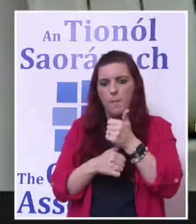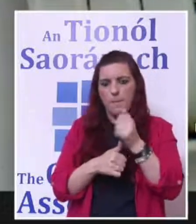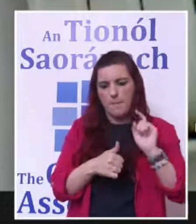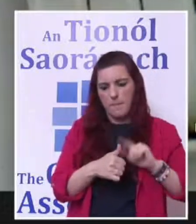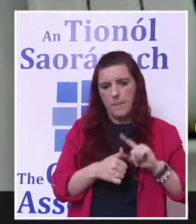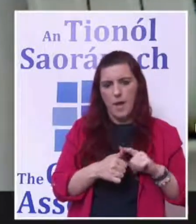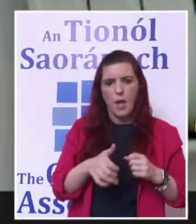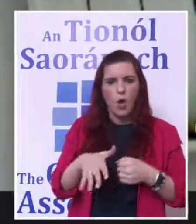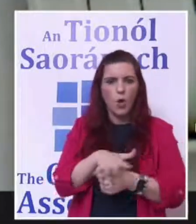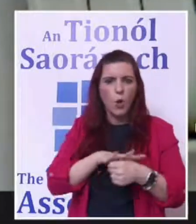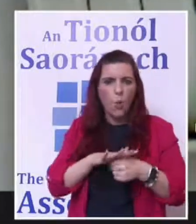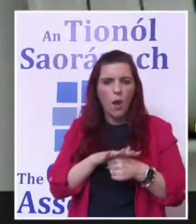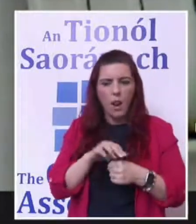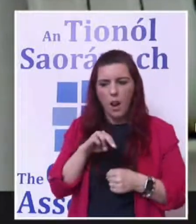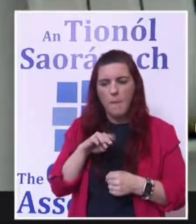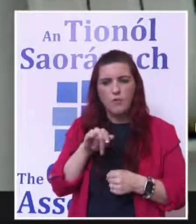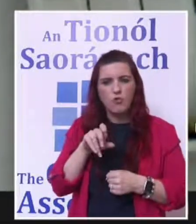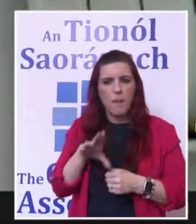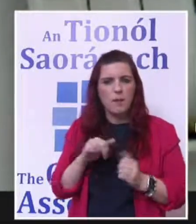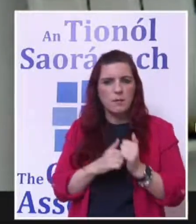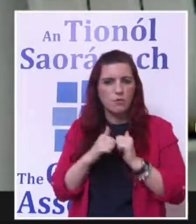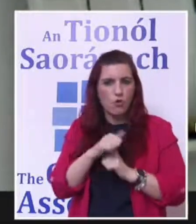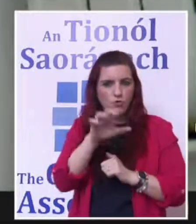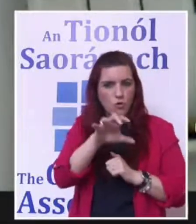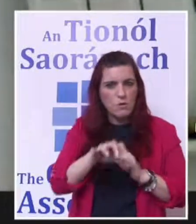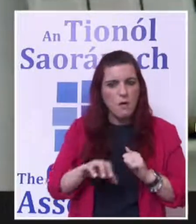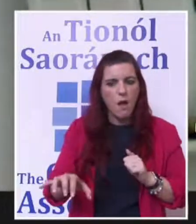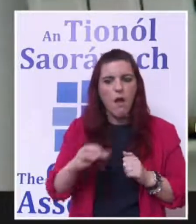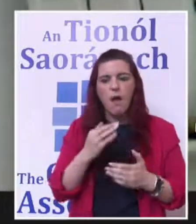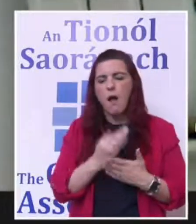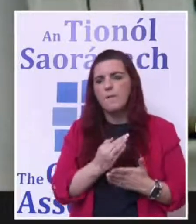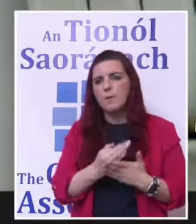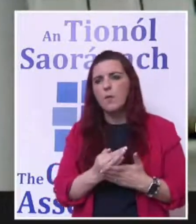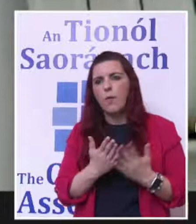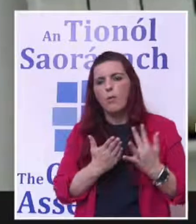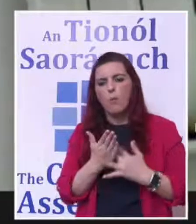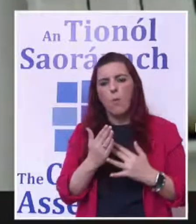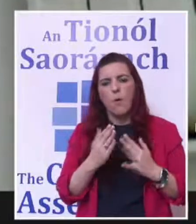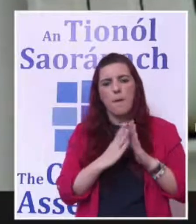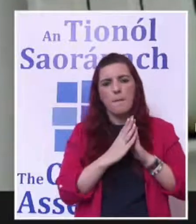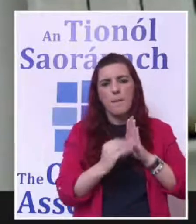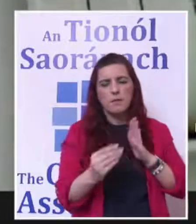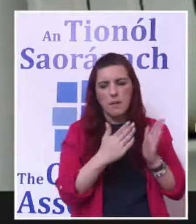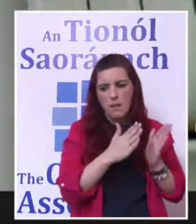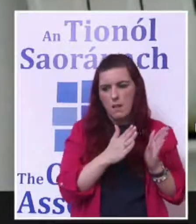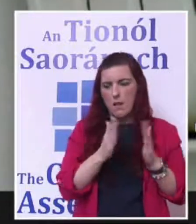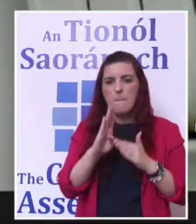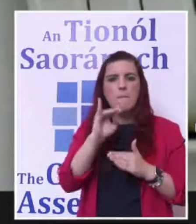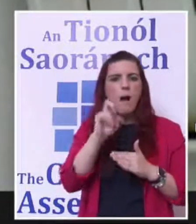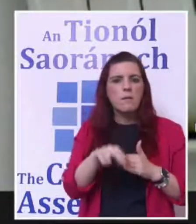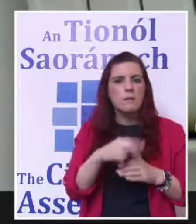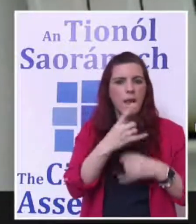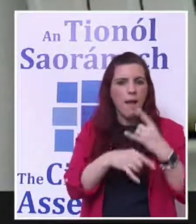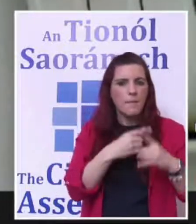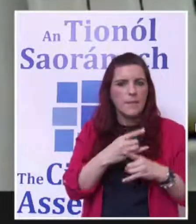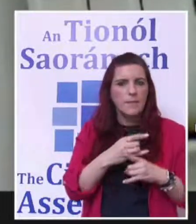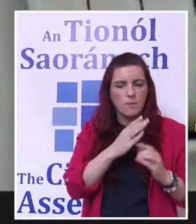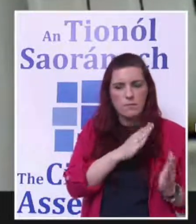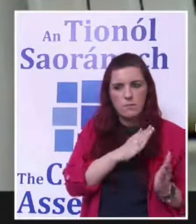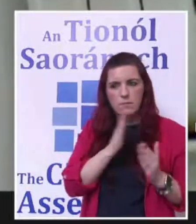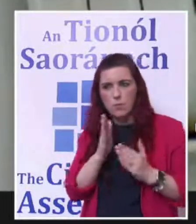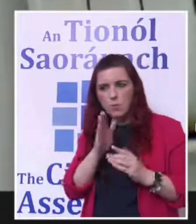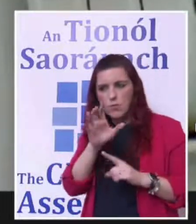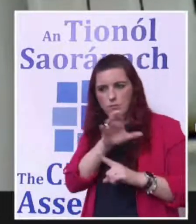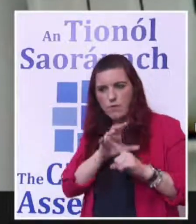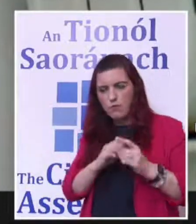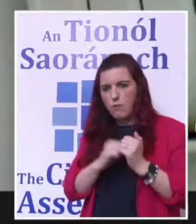local metropolitan structures. Auckland went through a model of moving towards a major regional structure, and it didn't